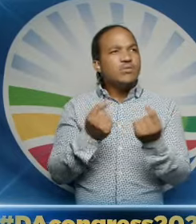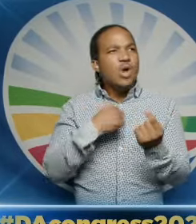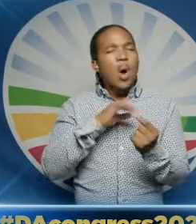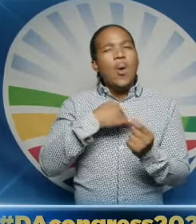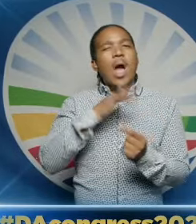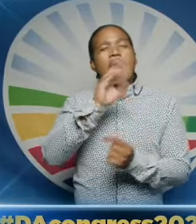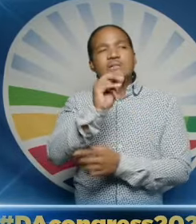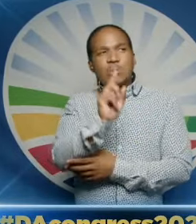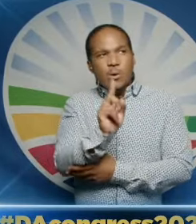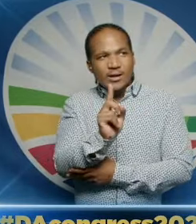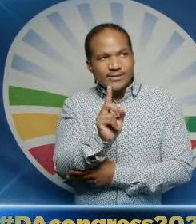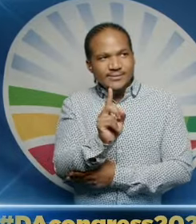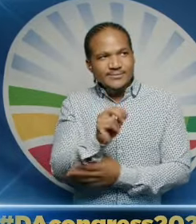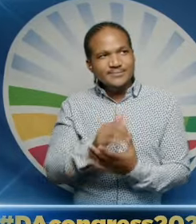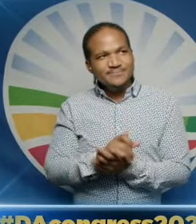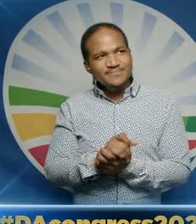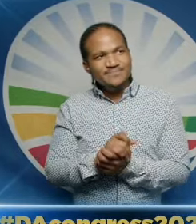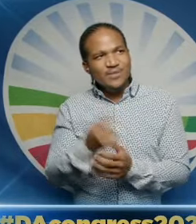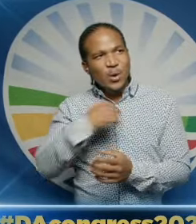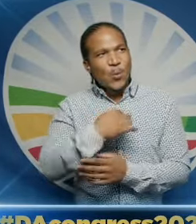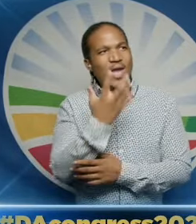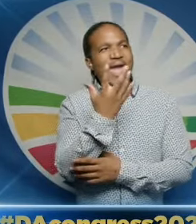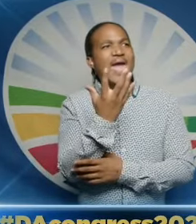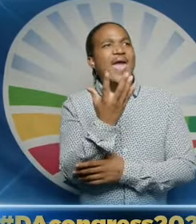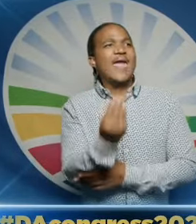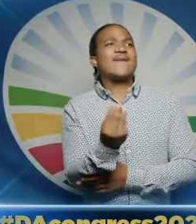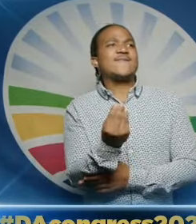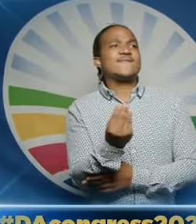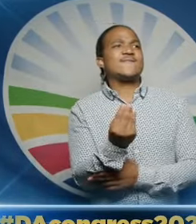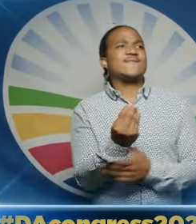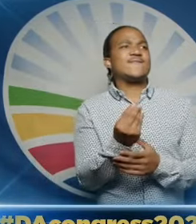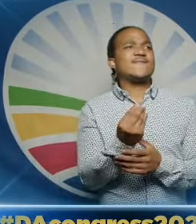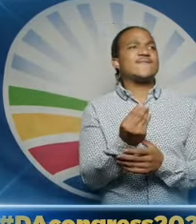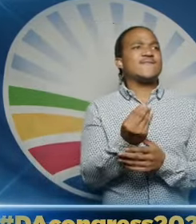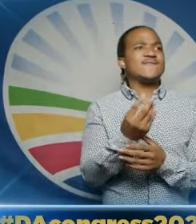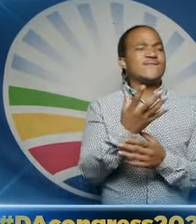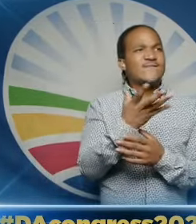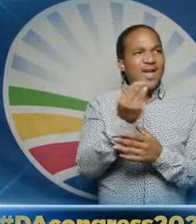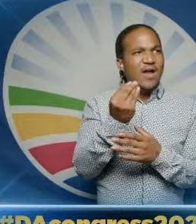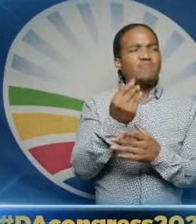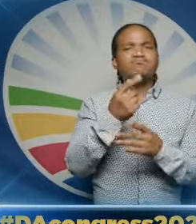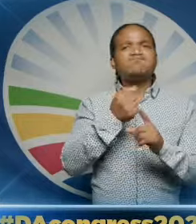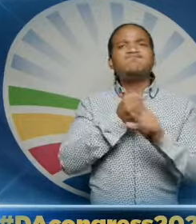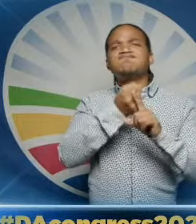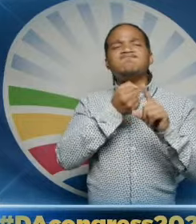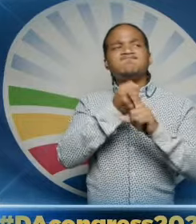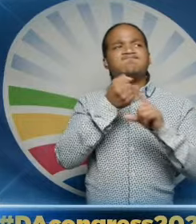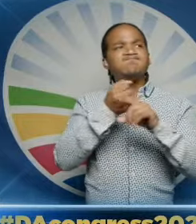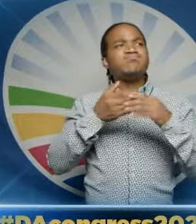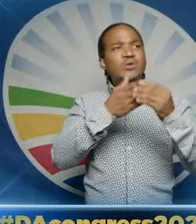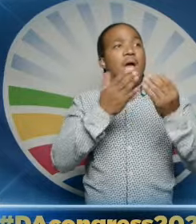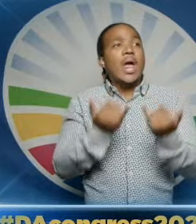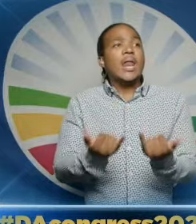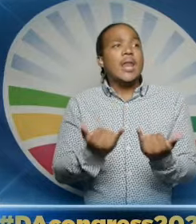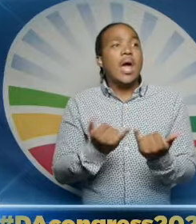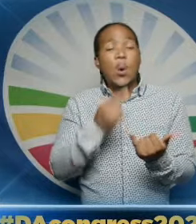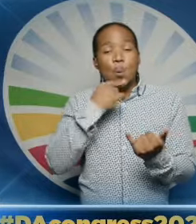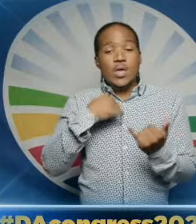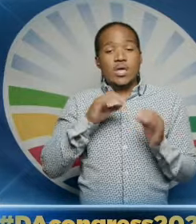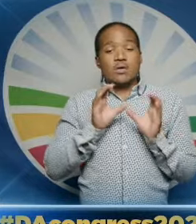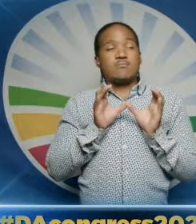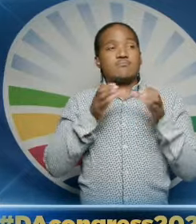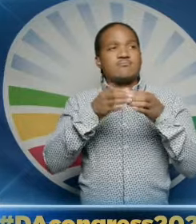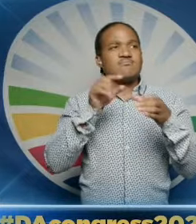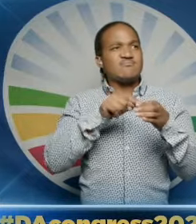just want to ask, Nicholas, we have a big variety, diverse leadership. That's who we are as a party.